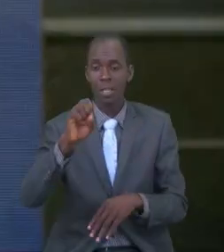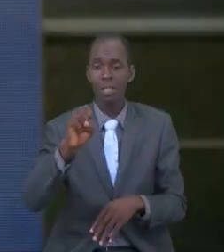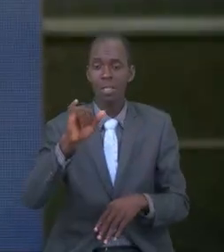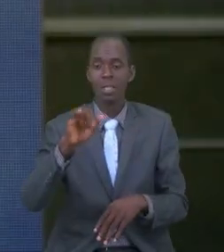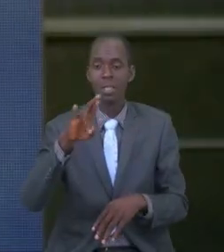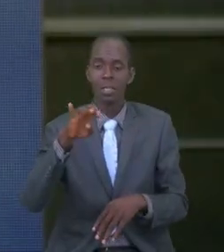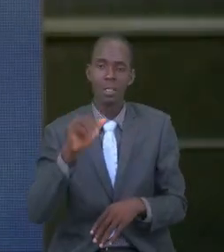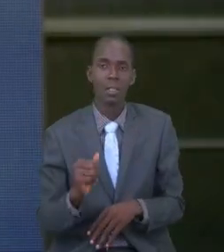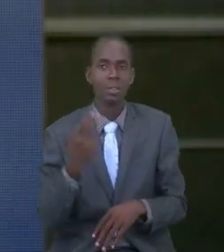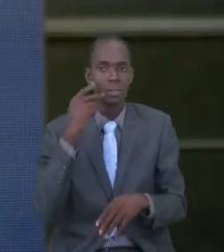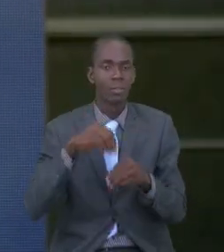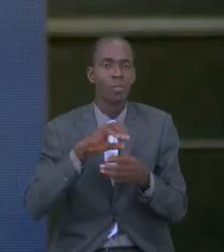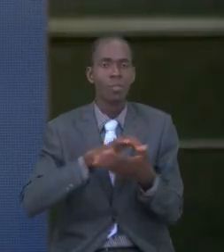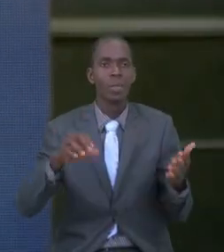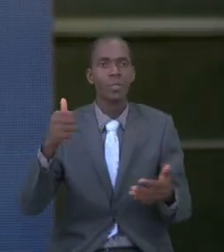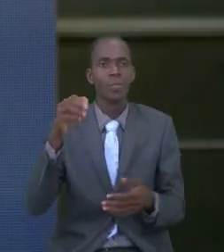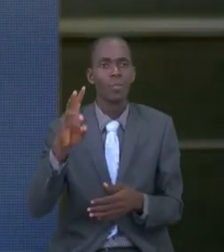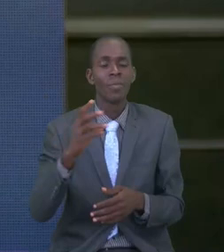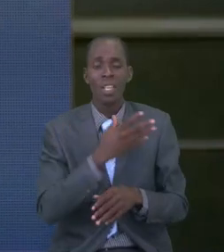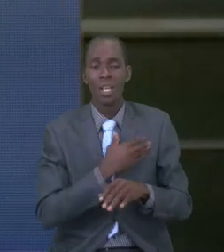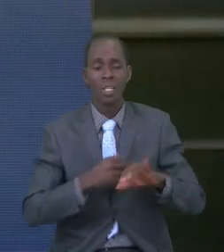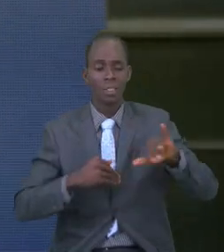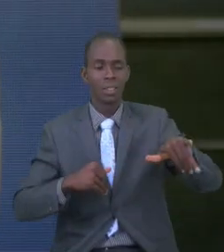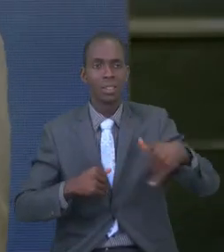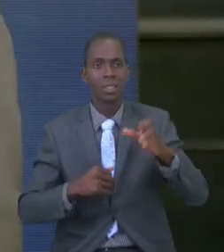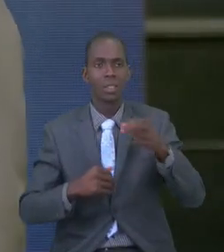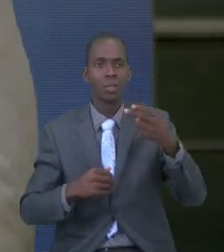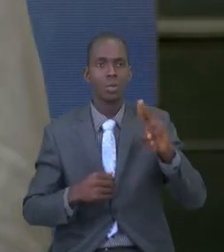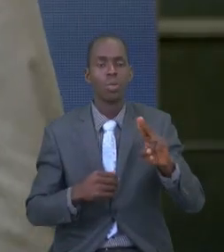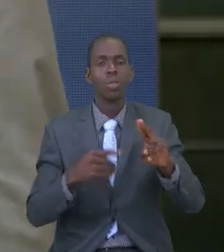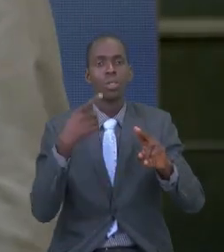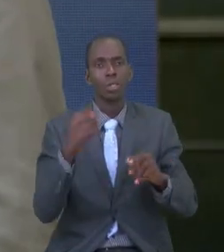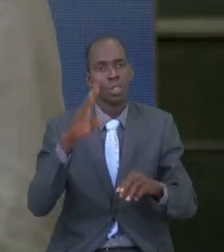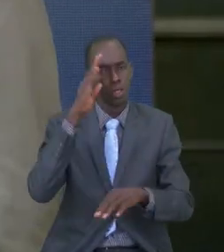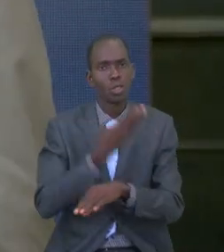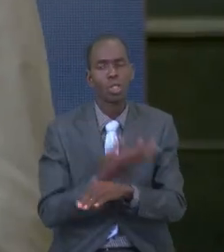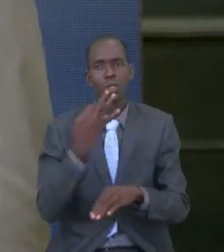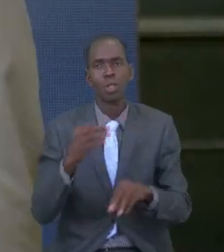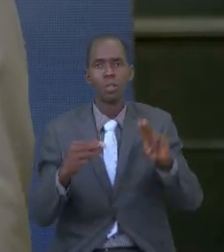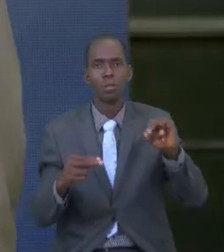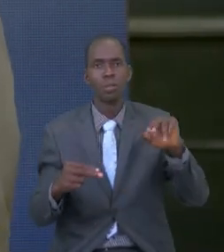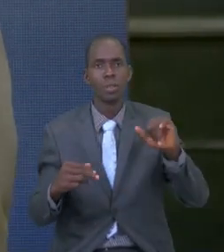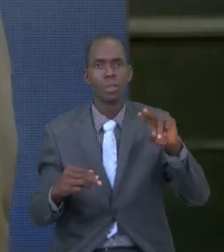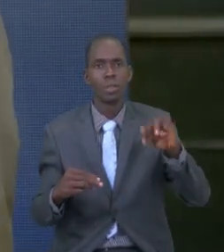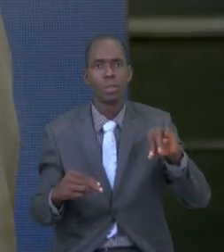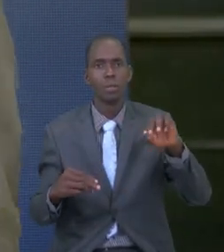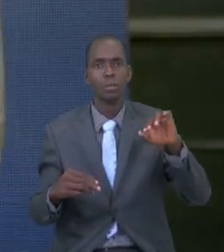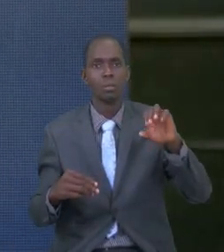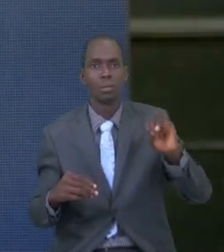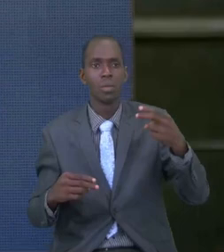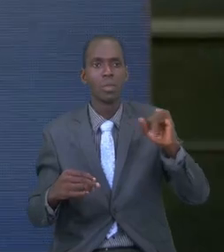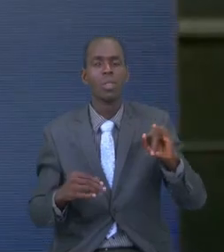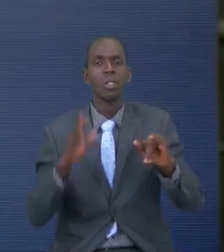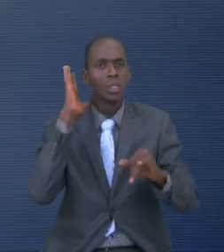It says, and Jehu, the son of Nibshai, shall thou anoint to be king